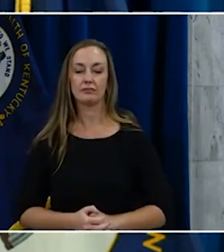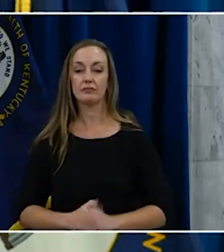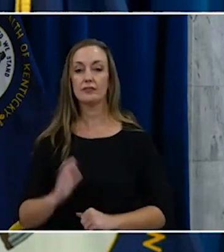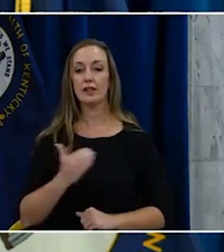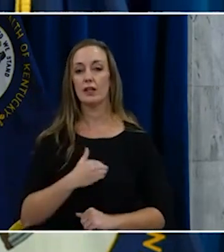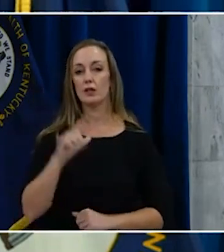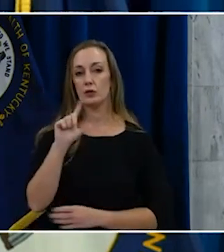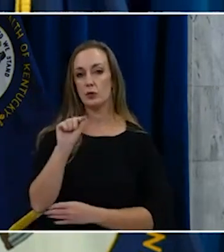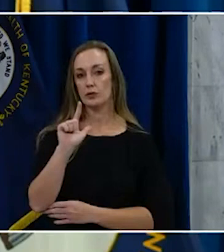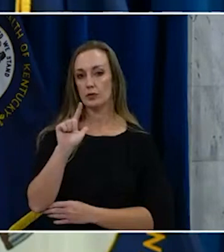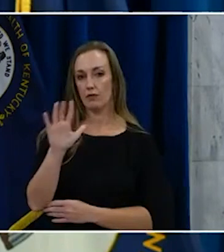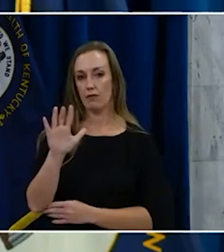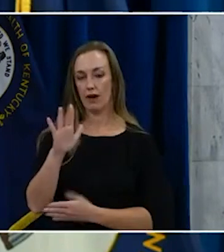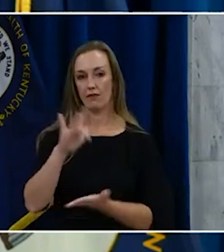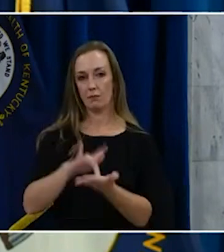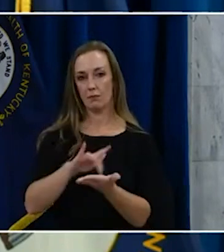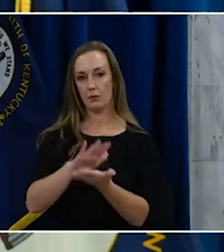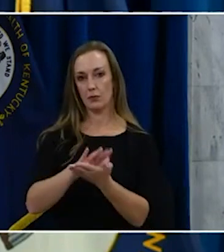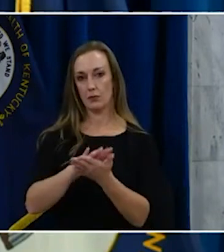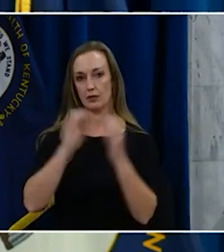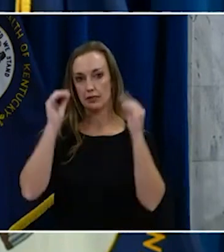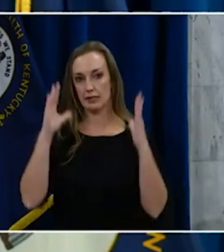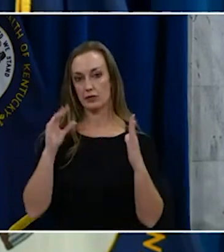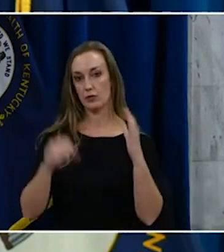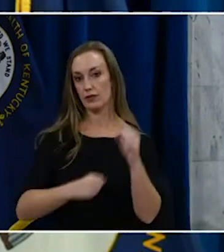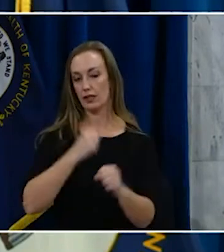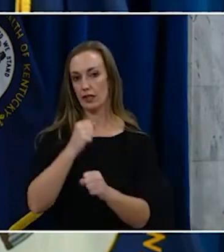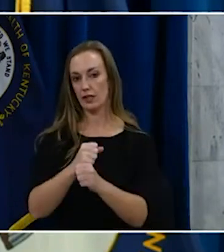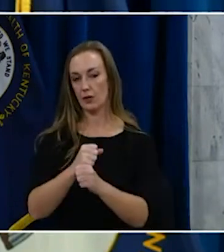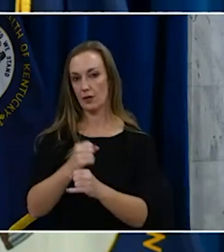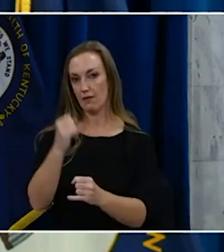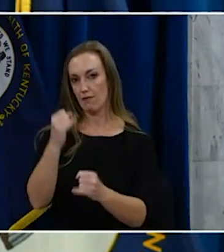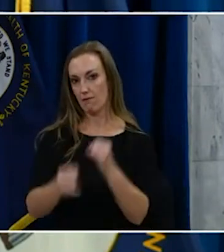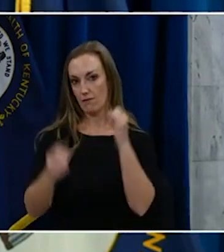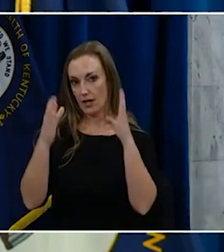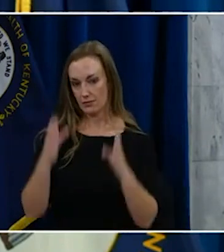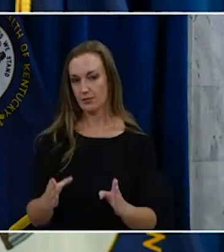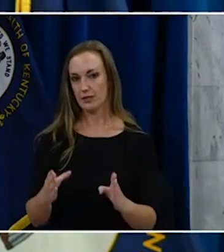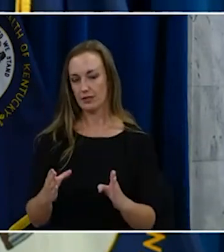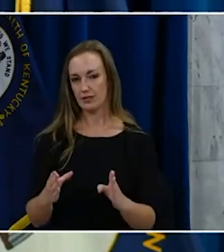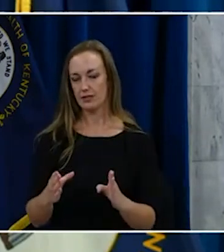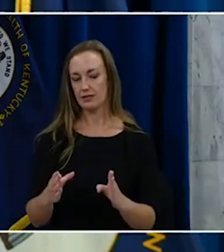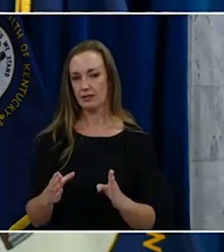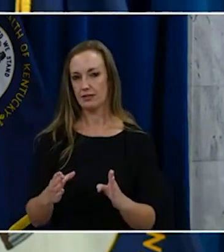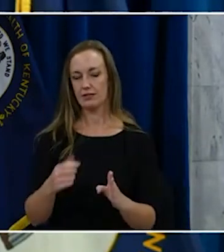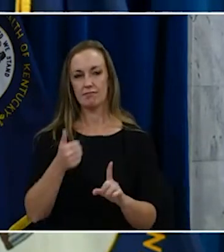Our 2025 Middle School Teacher of the Year finalist